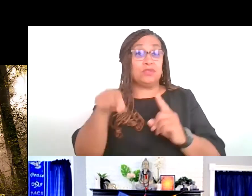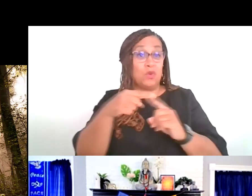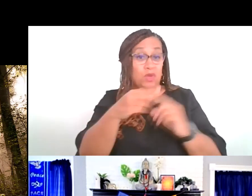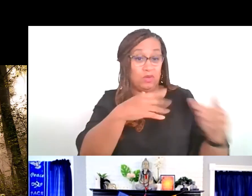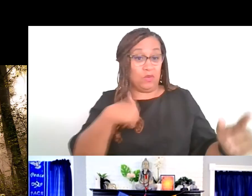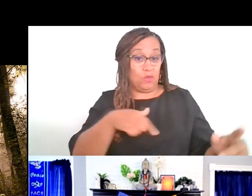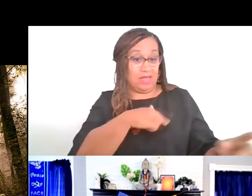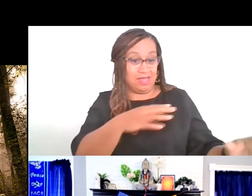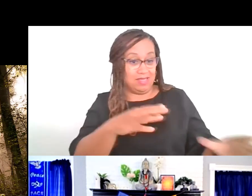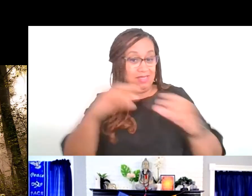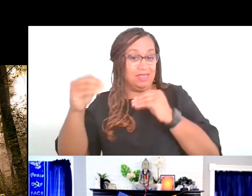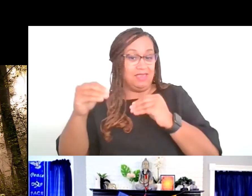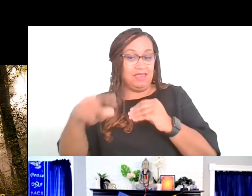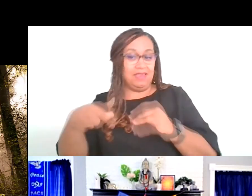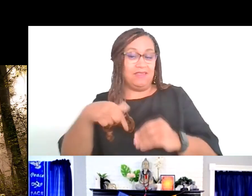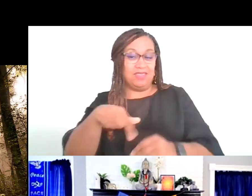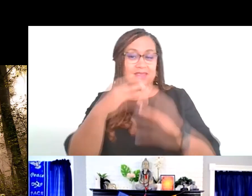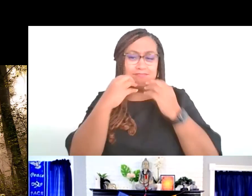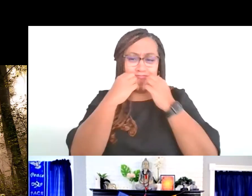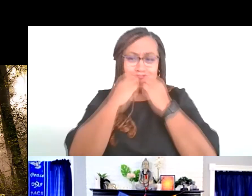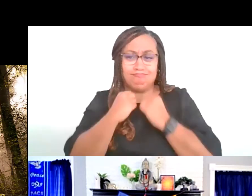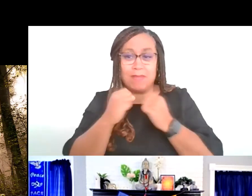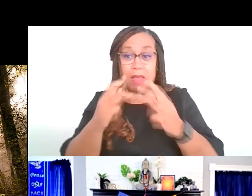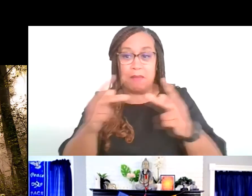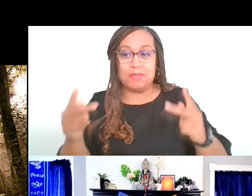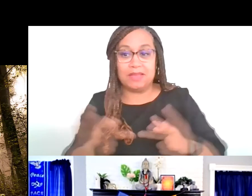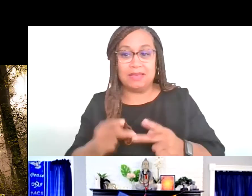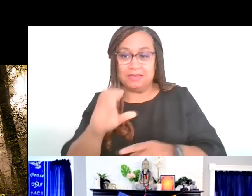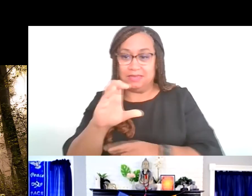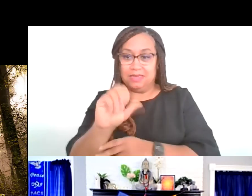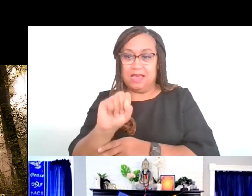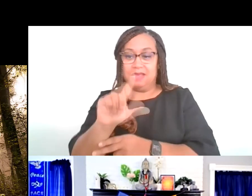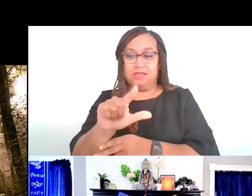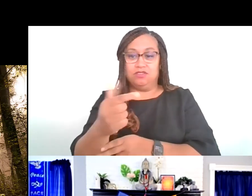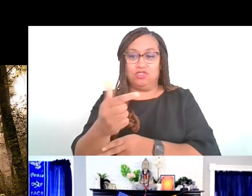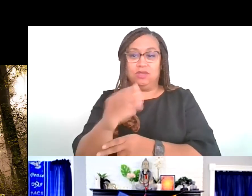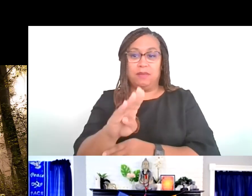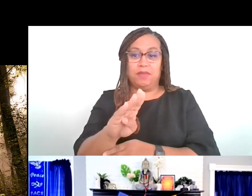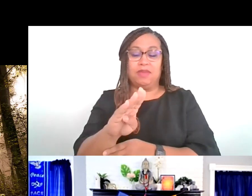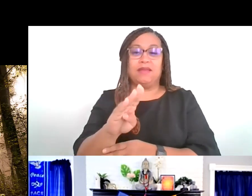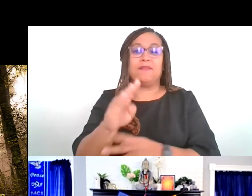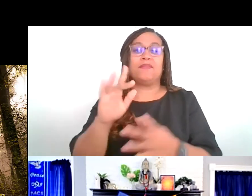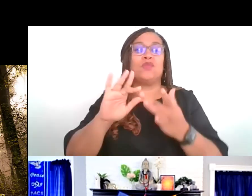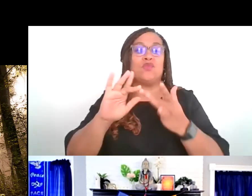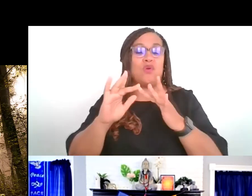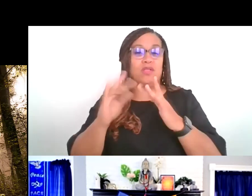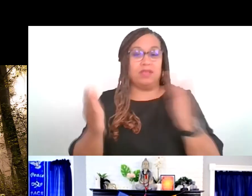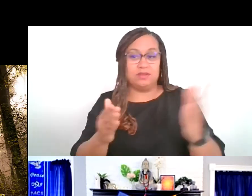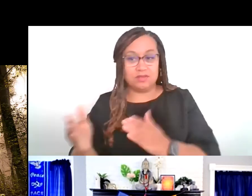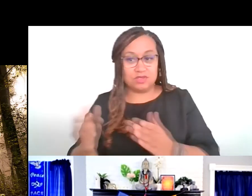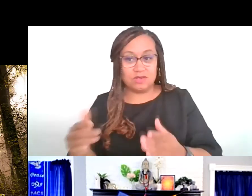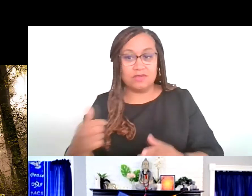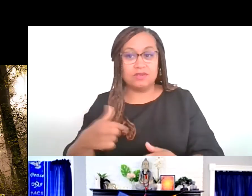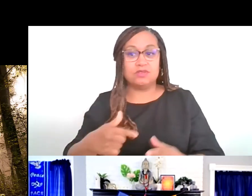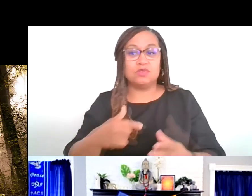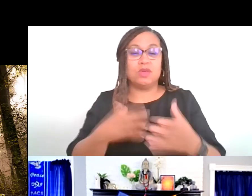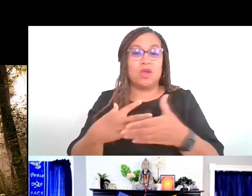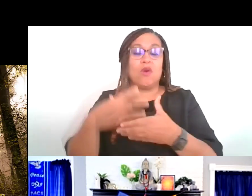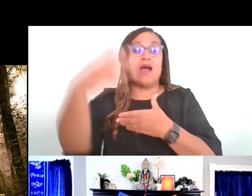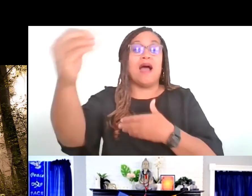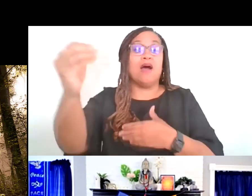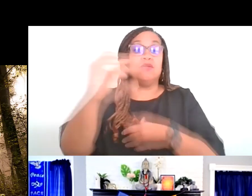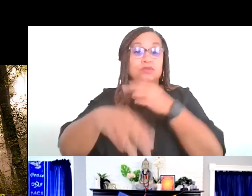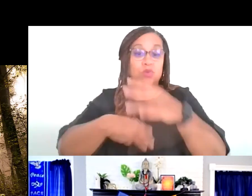this sacred space of this CSL Greater Baltimore virtual service, we go out into the world and continue to